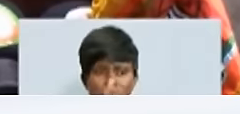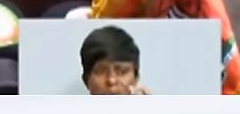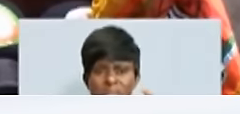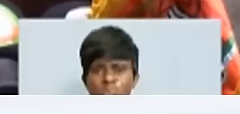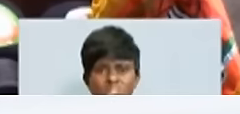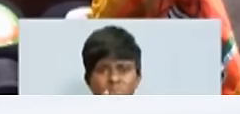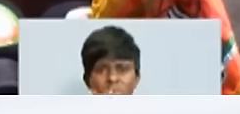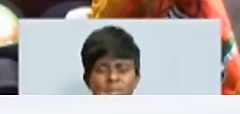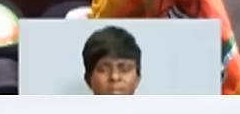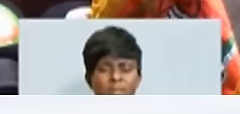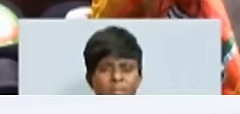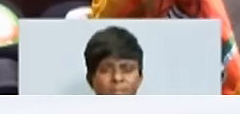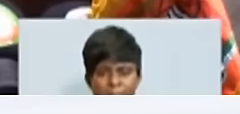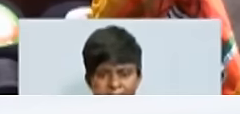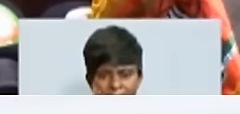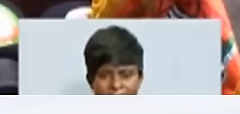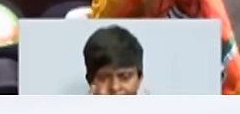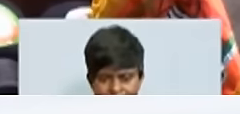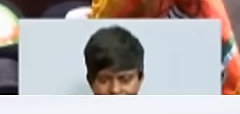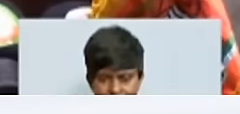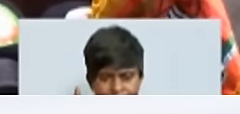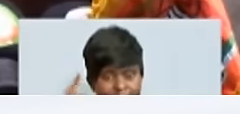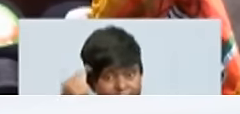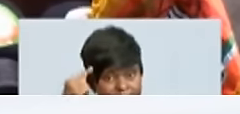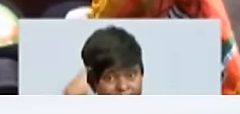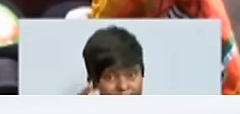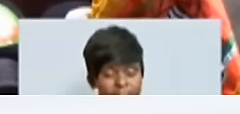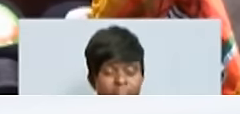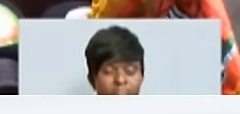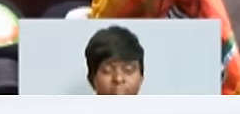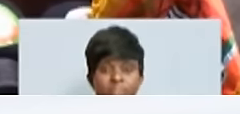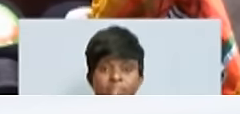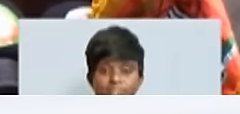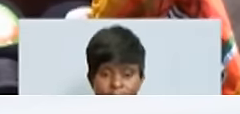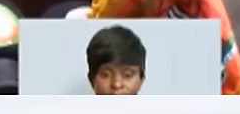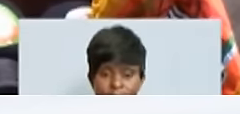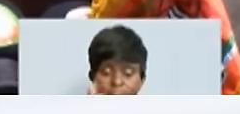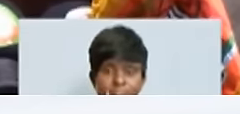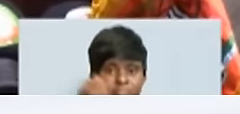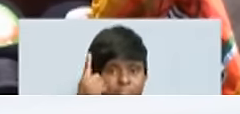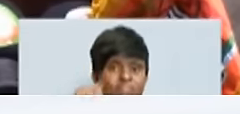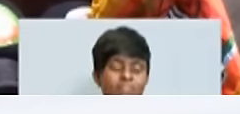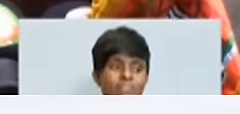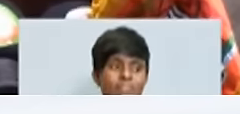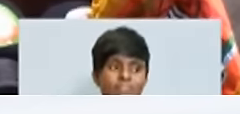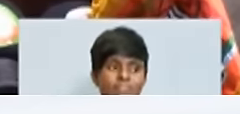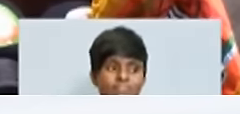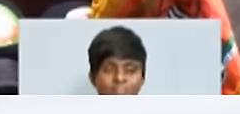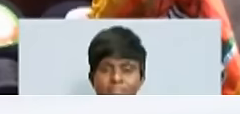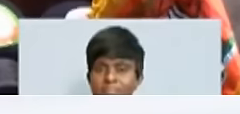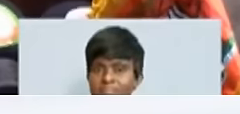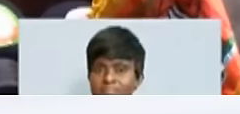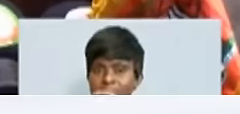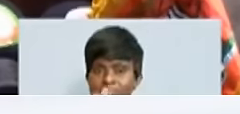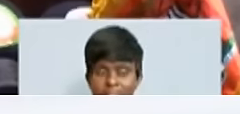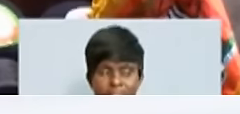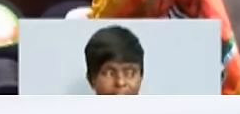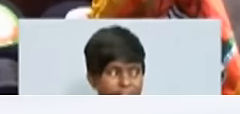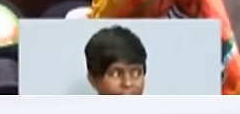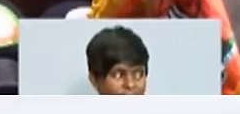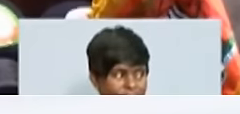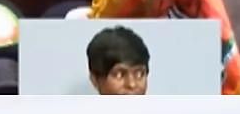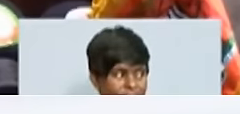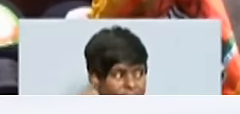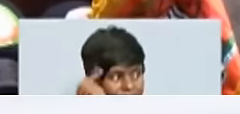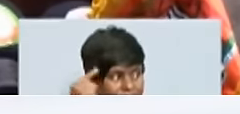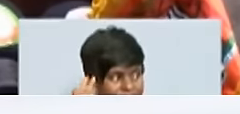about? So, this government is working to make sure that we can all understand how these markets operate, and